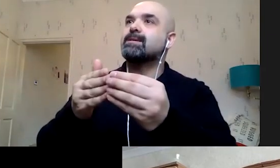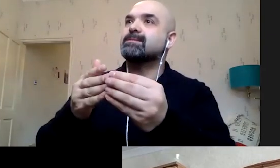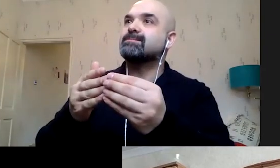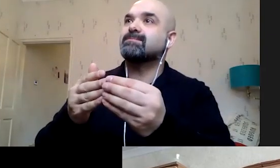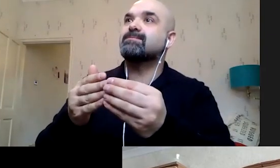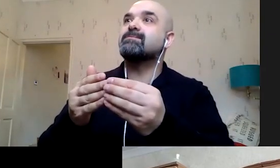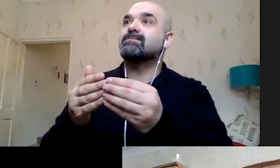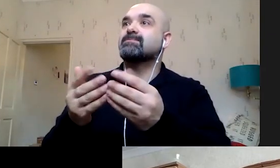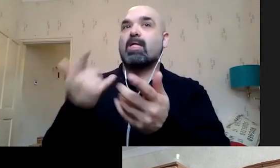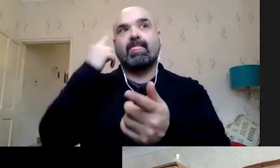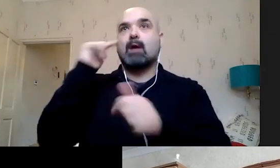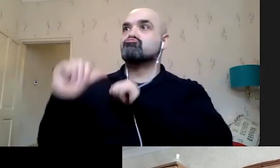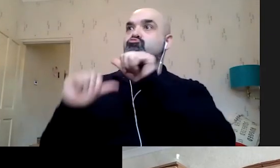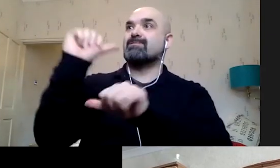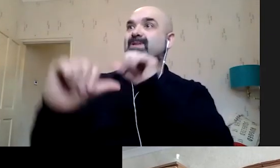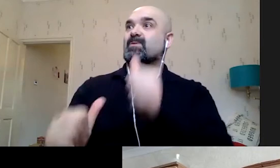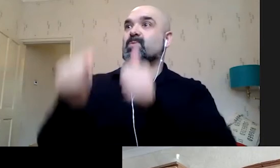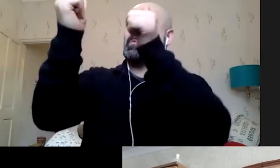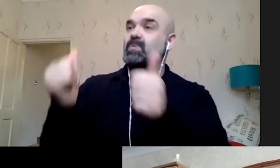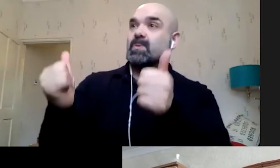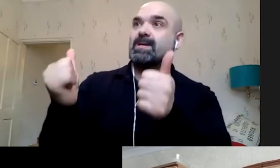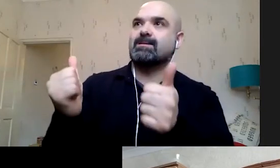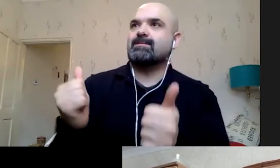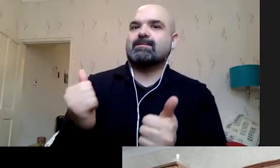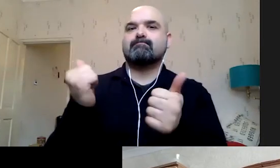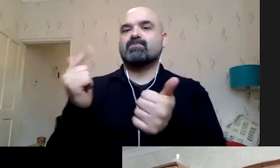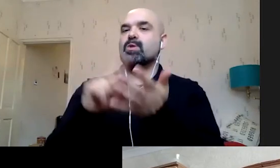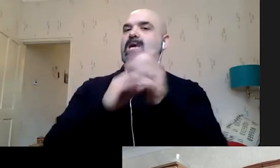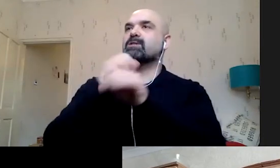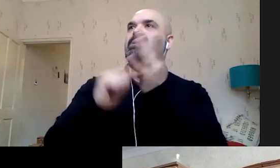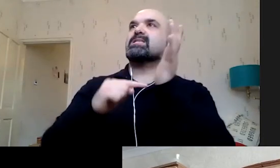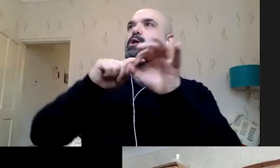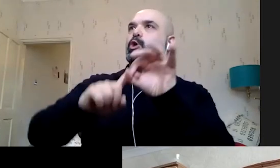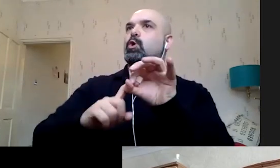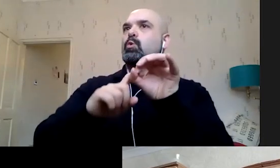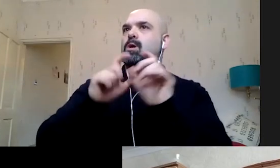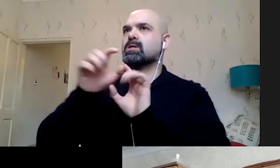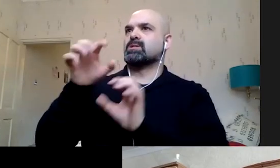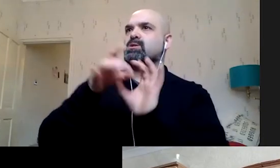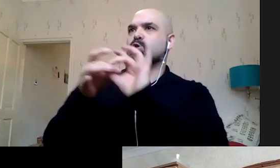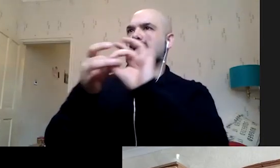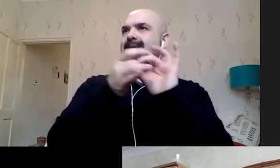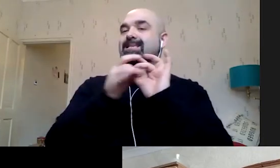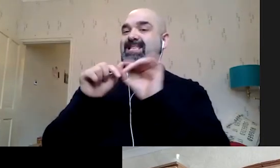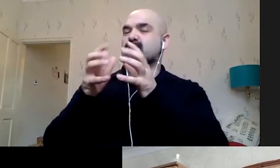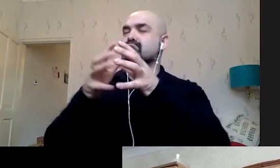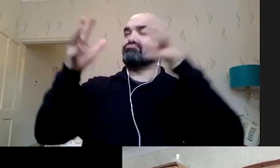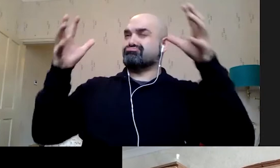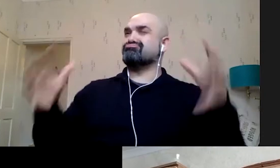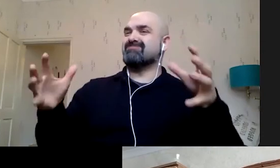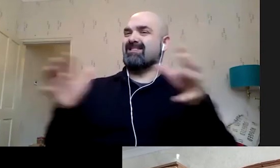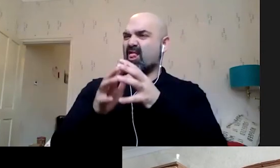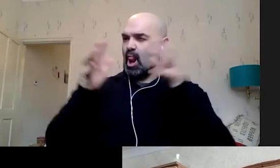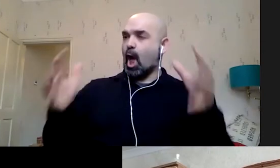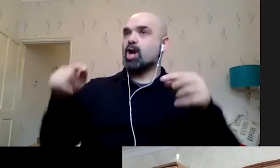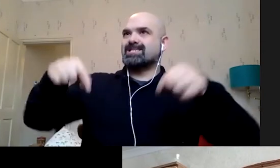really good. I think it's amazing. And so the LGBTQ society is really, really large, one of the largest societies